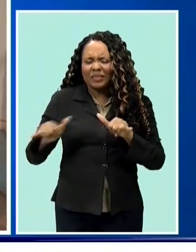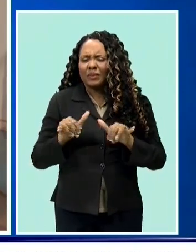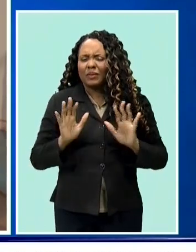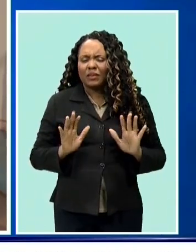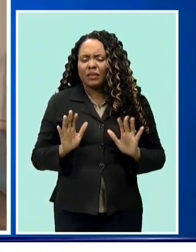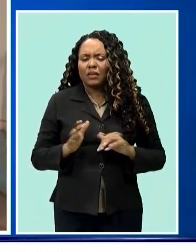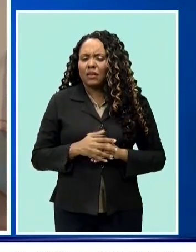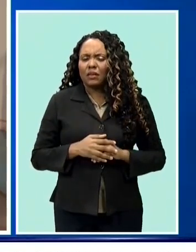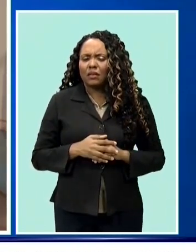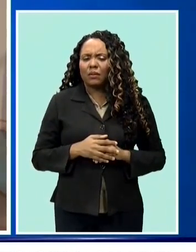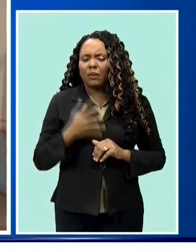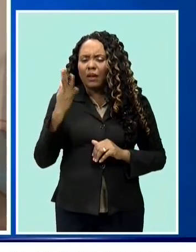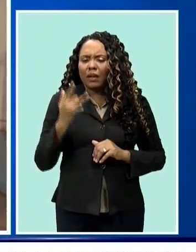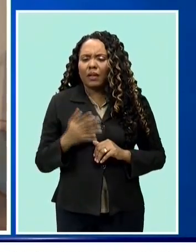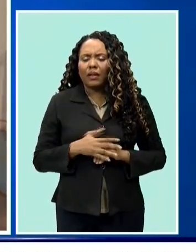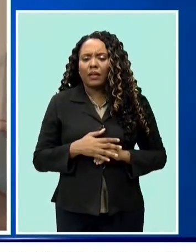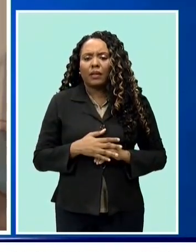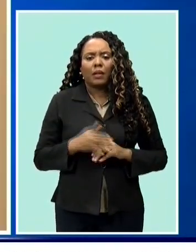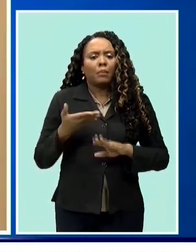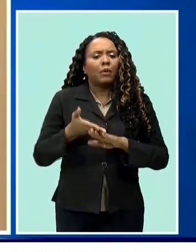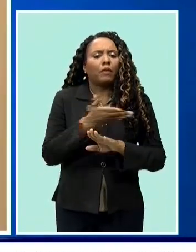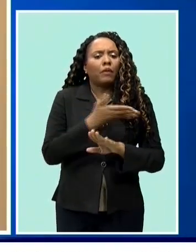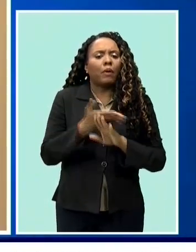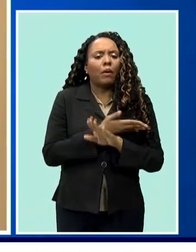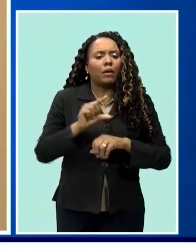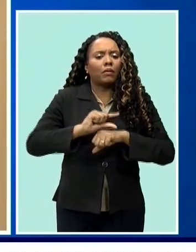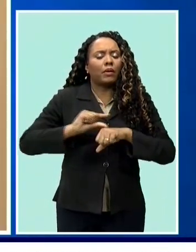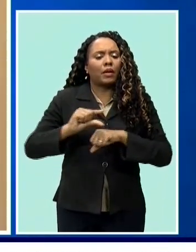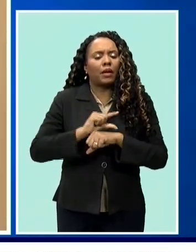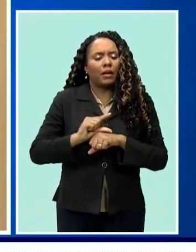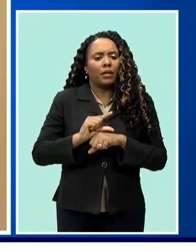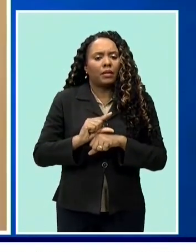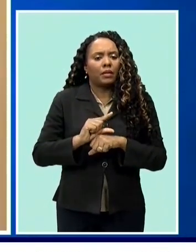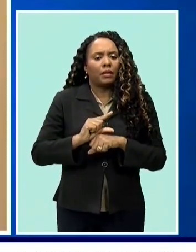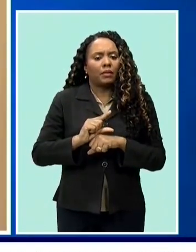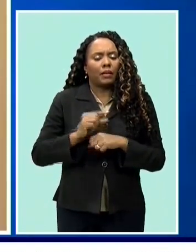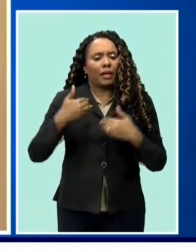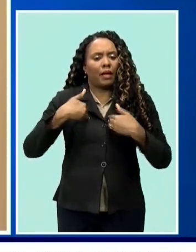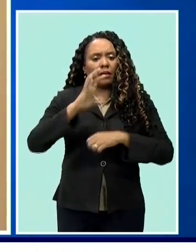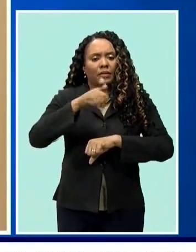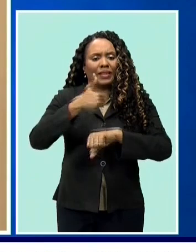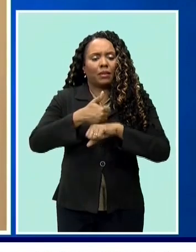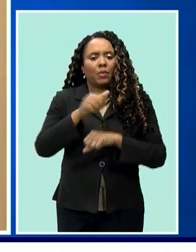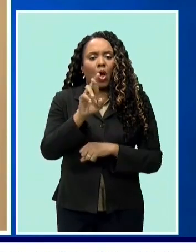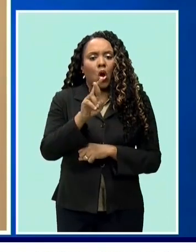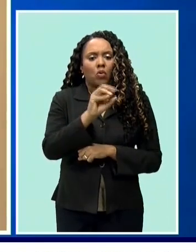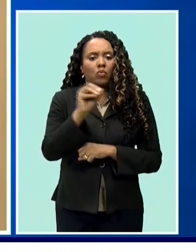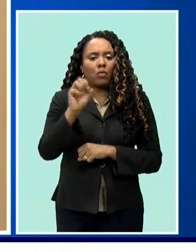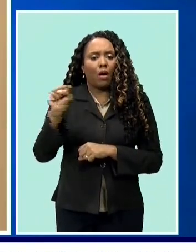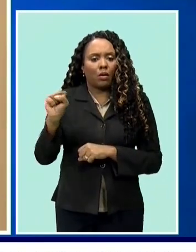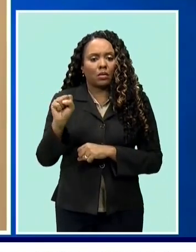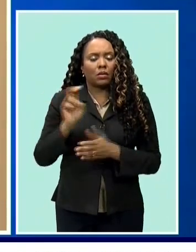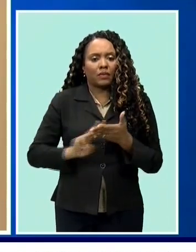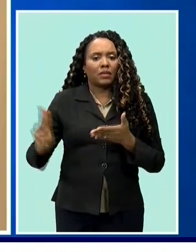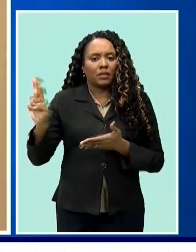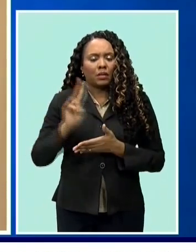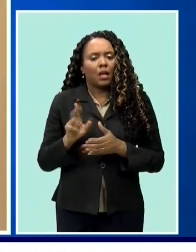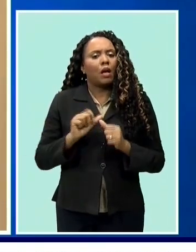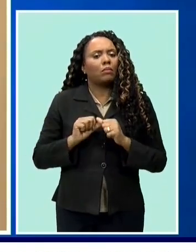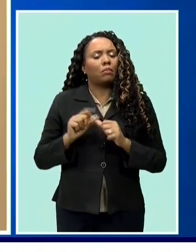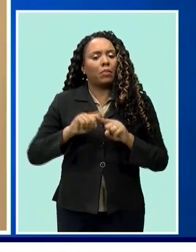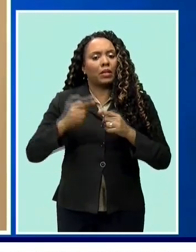now, well, before Ross moved to Barbados, the Center for Offshore Education in the Caribbean, you know, and that has been going along